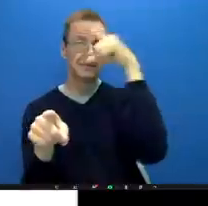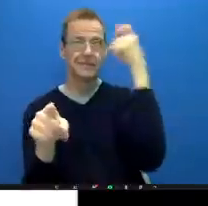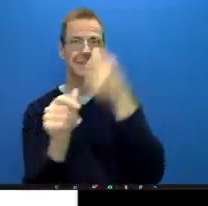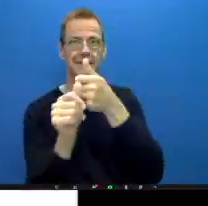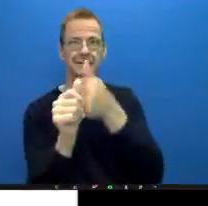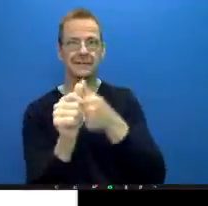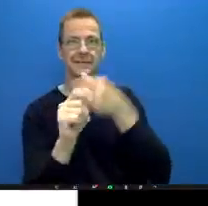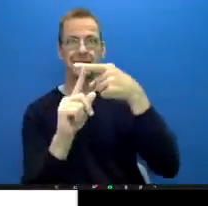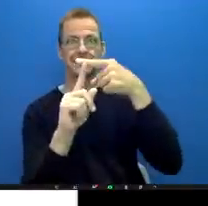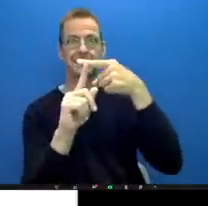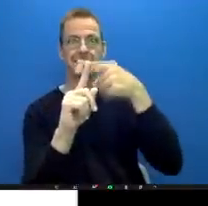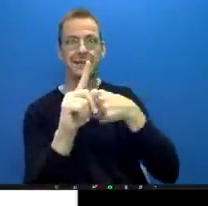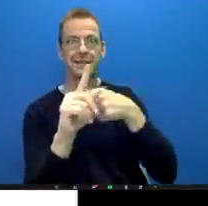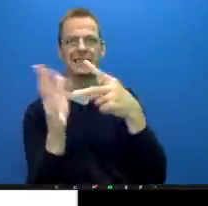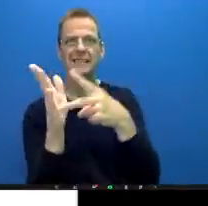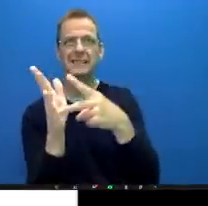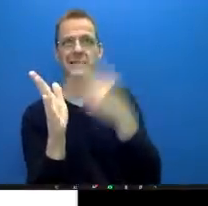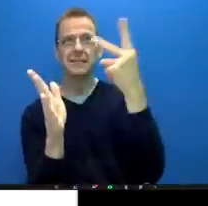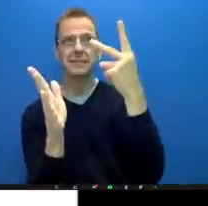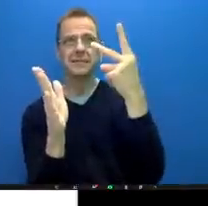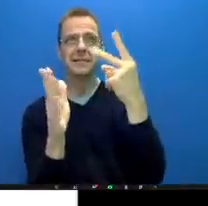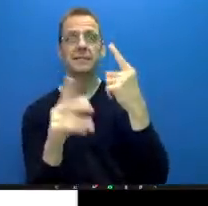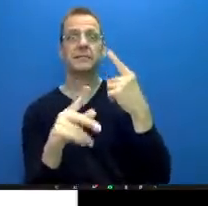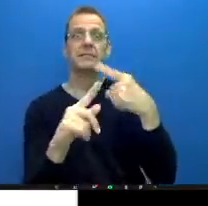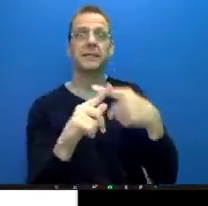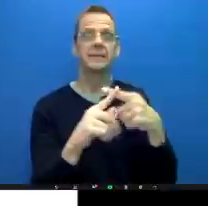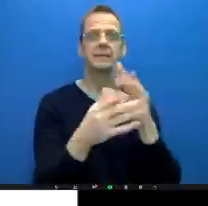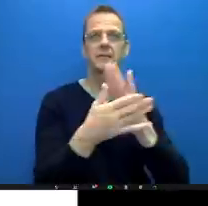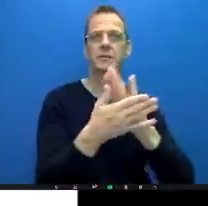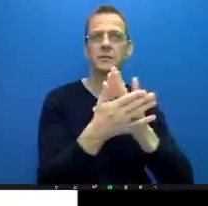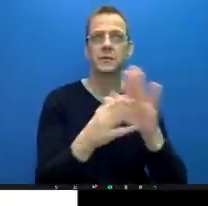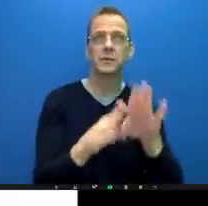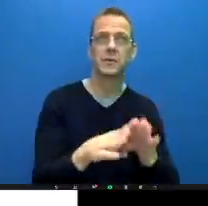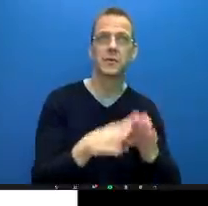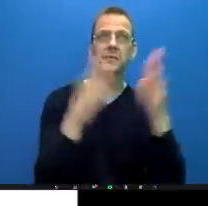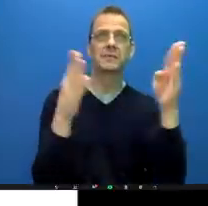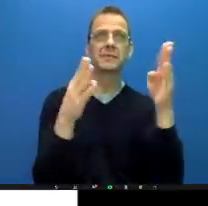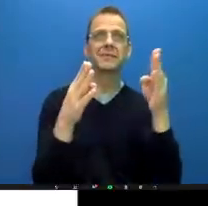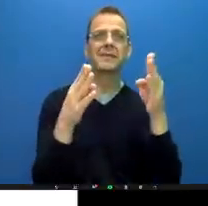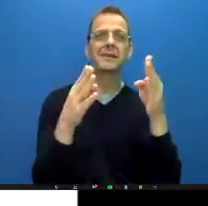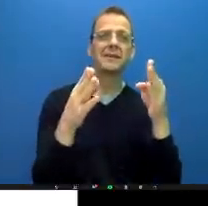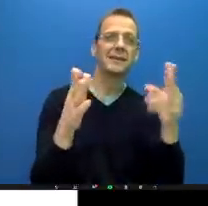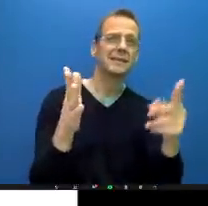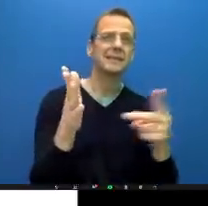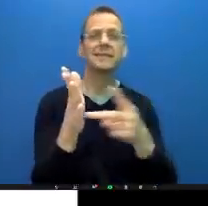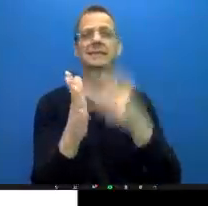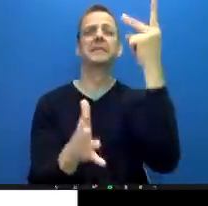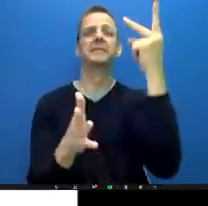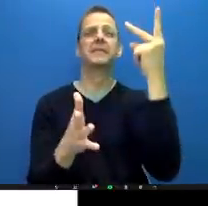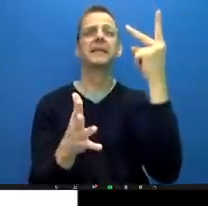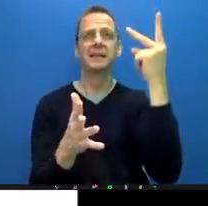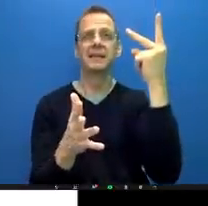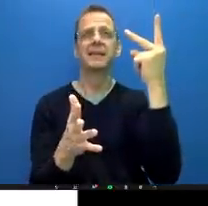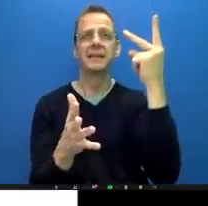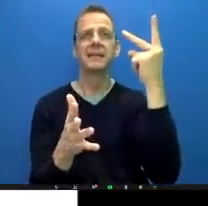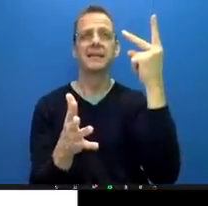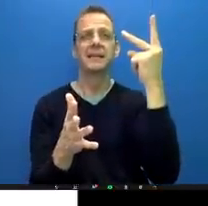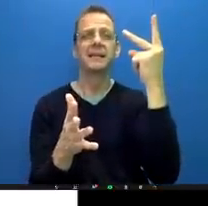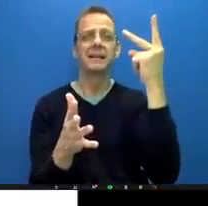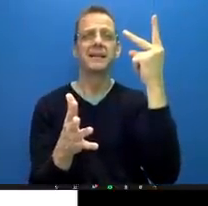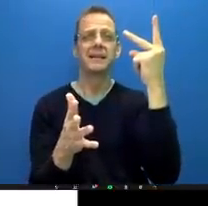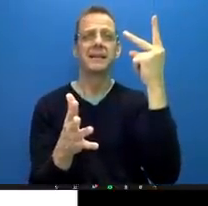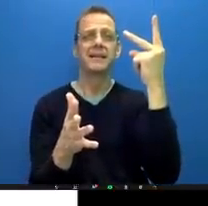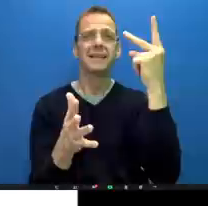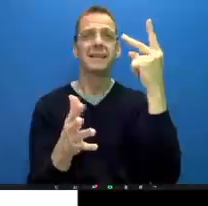so many days before the Thanksgiving and 2 weeks, 16 days after reopening the